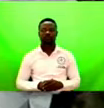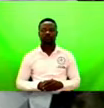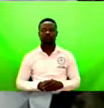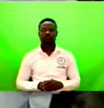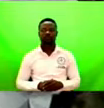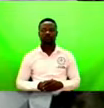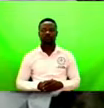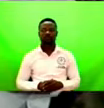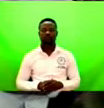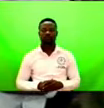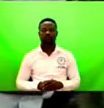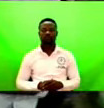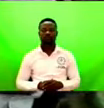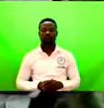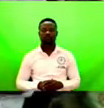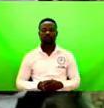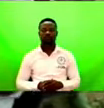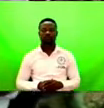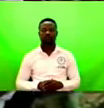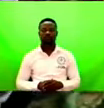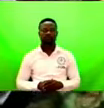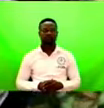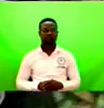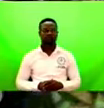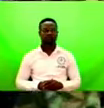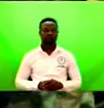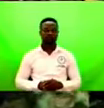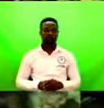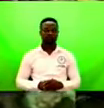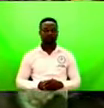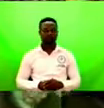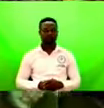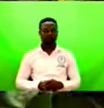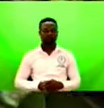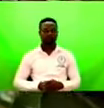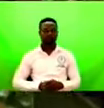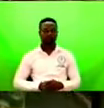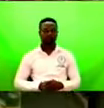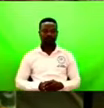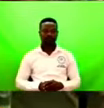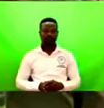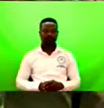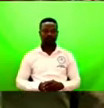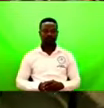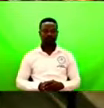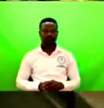So Vivian, yes, fine. So that it is more artistic.